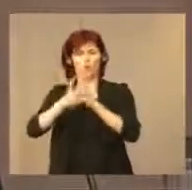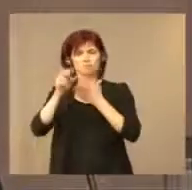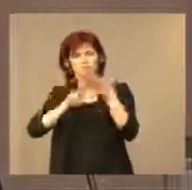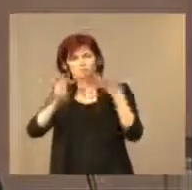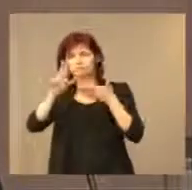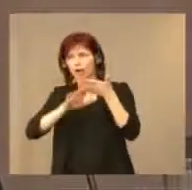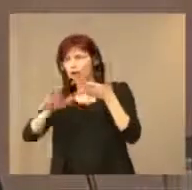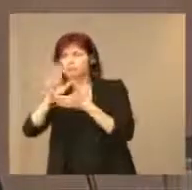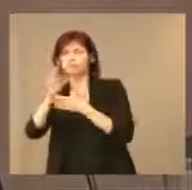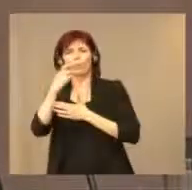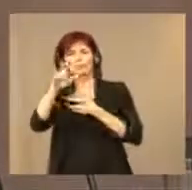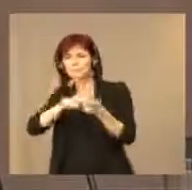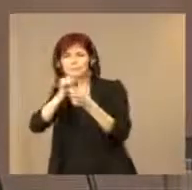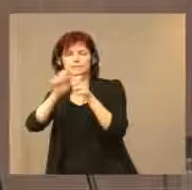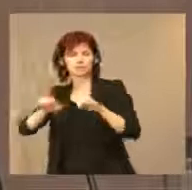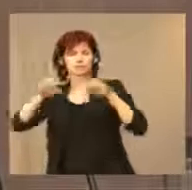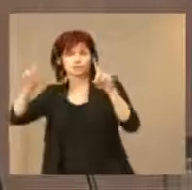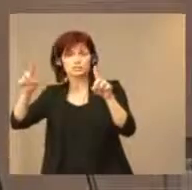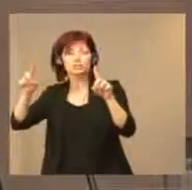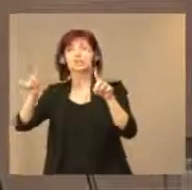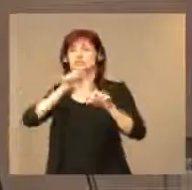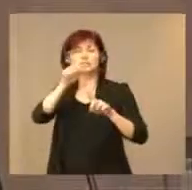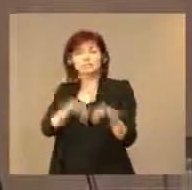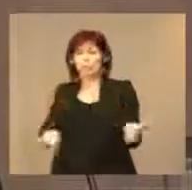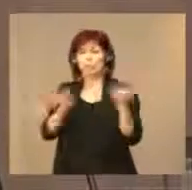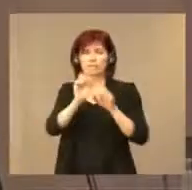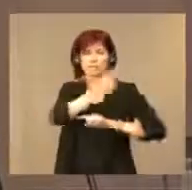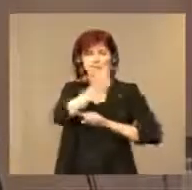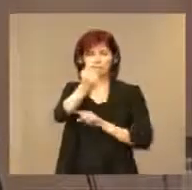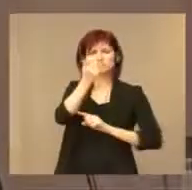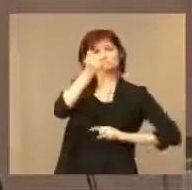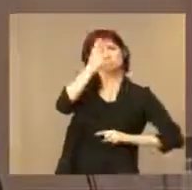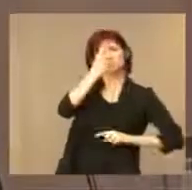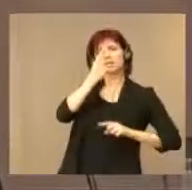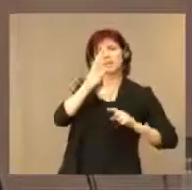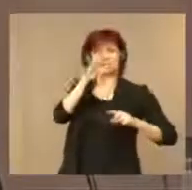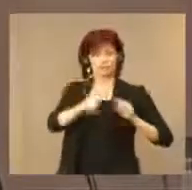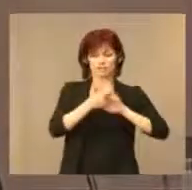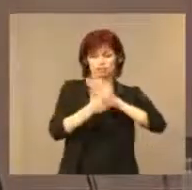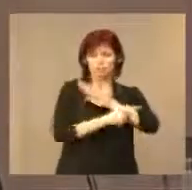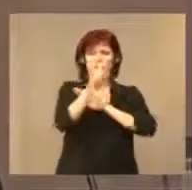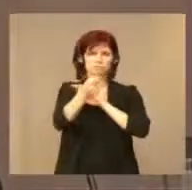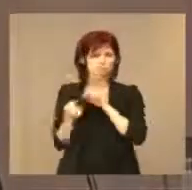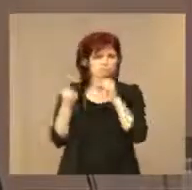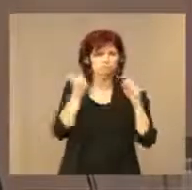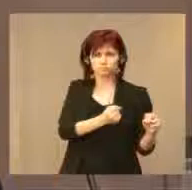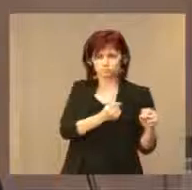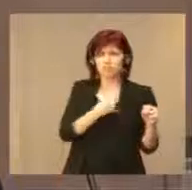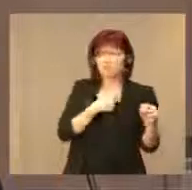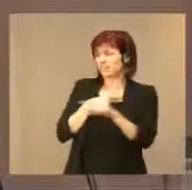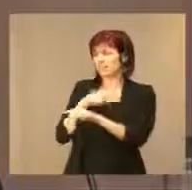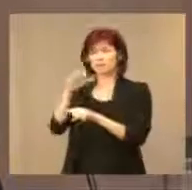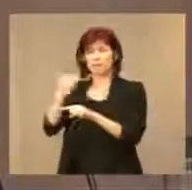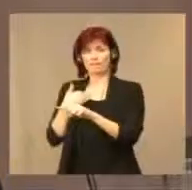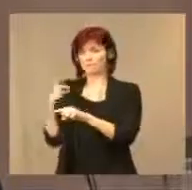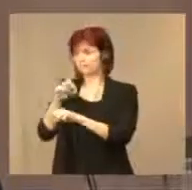for the federal government to consider in enacting and implementing legislation to actively engage those individuals who have a